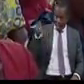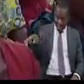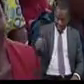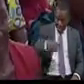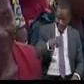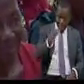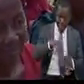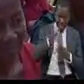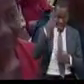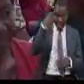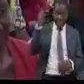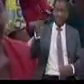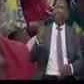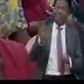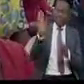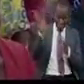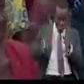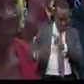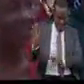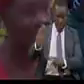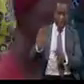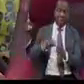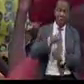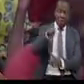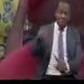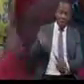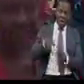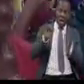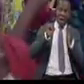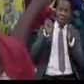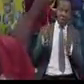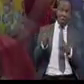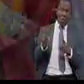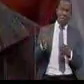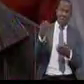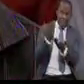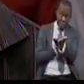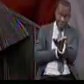of Jesus, you'll be nowhere to be found.